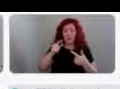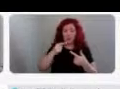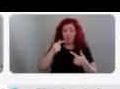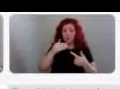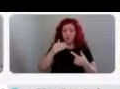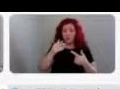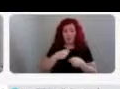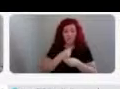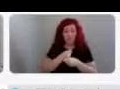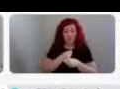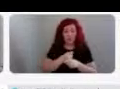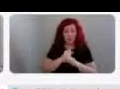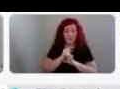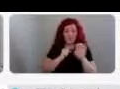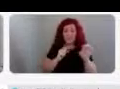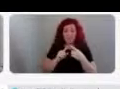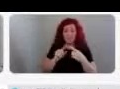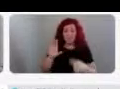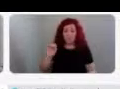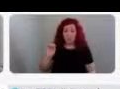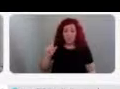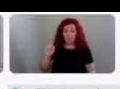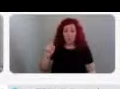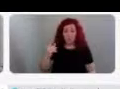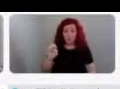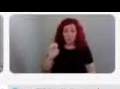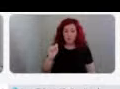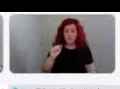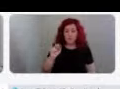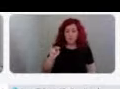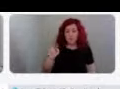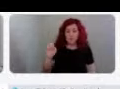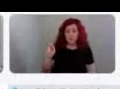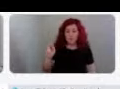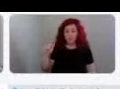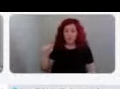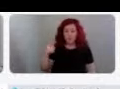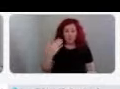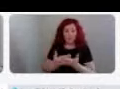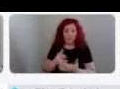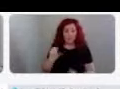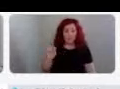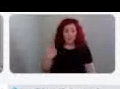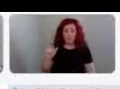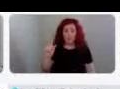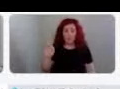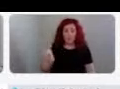east to coolidge san manuel and ends up at oracle